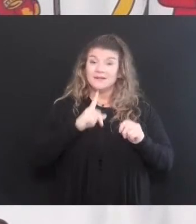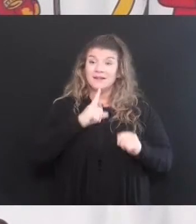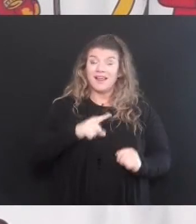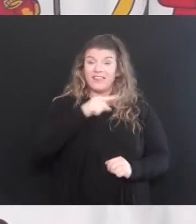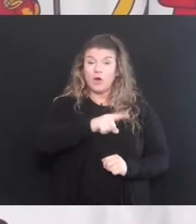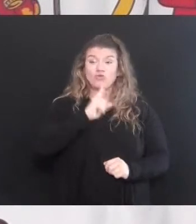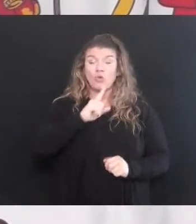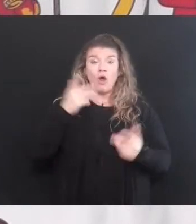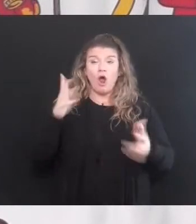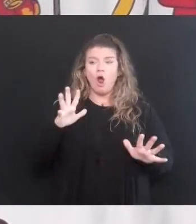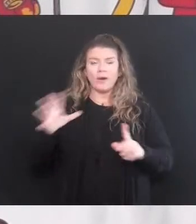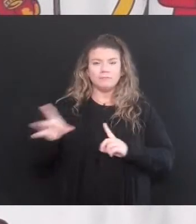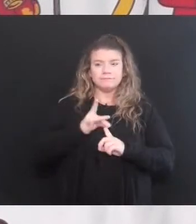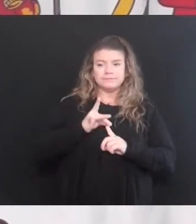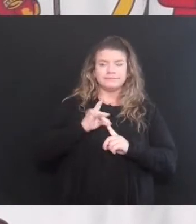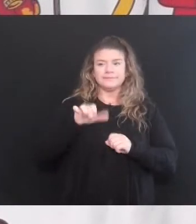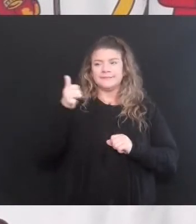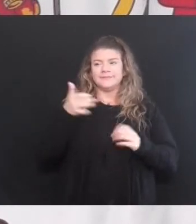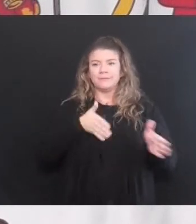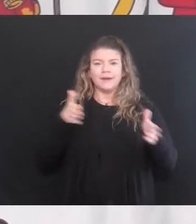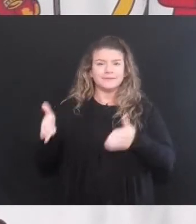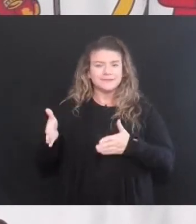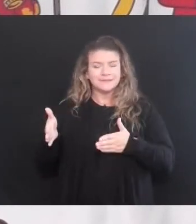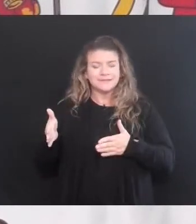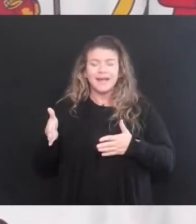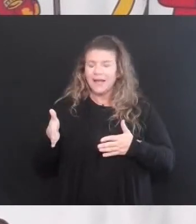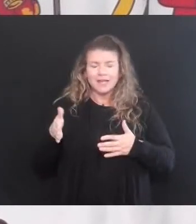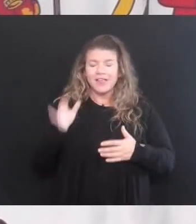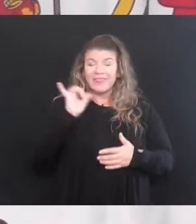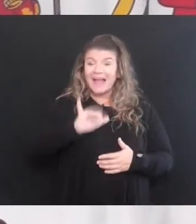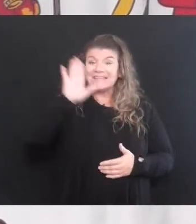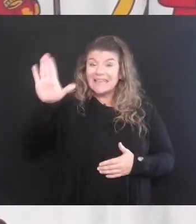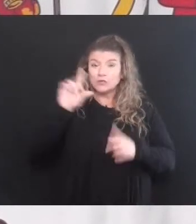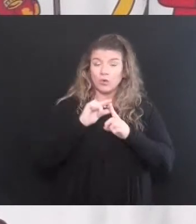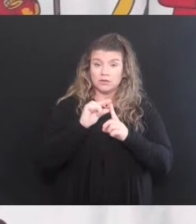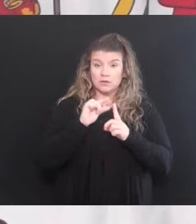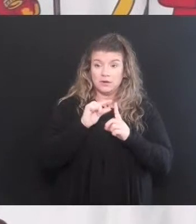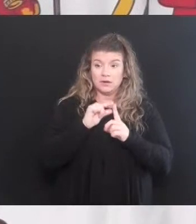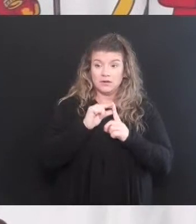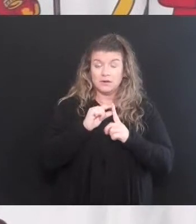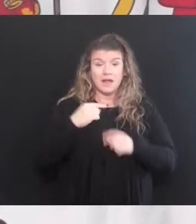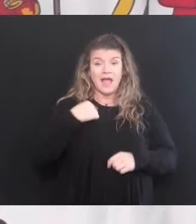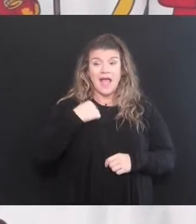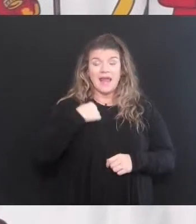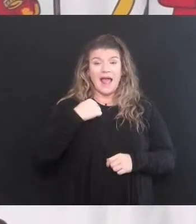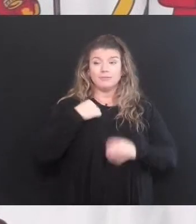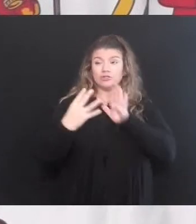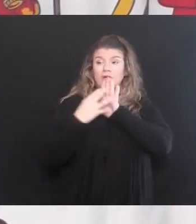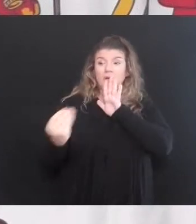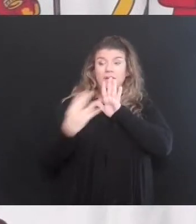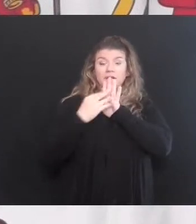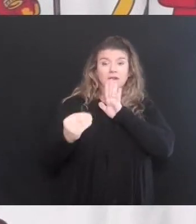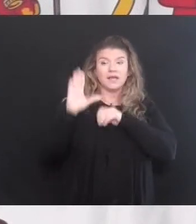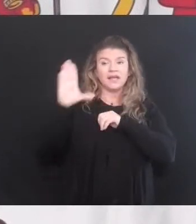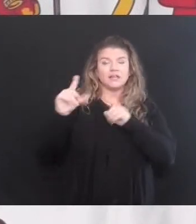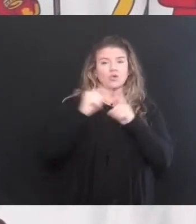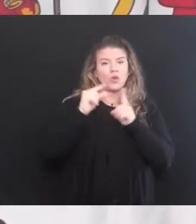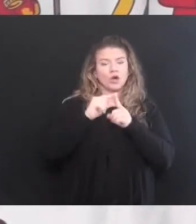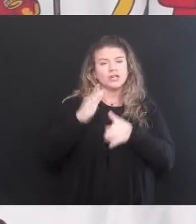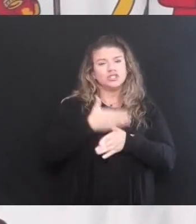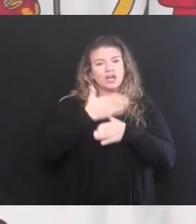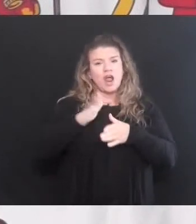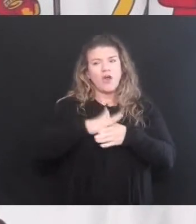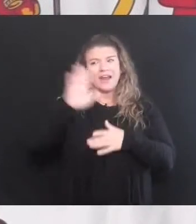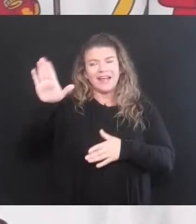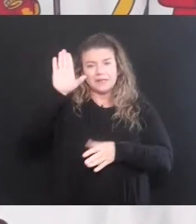are compromised in any way. So those are his words, and all I'm doing is echoing his words and his knowledge